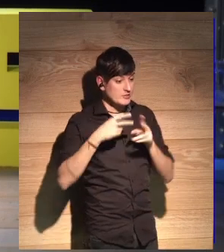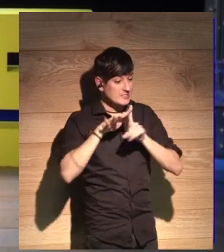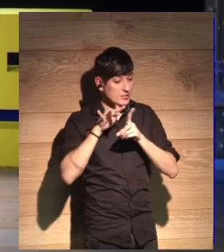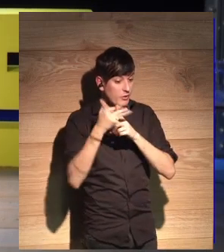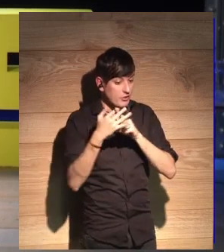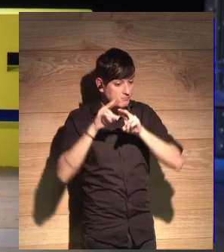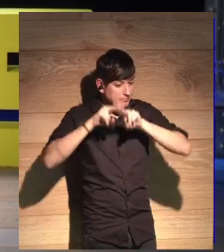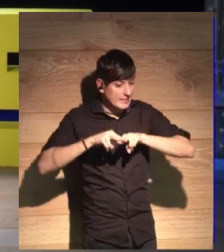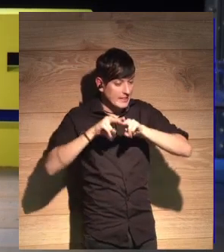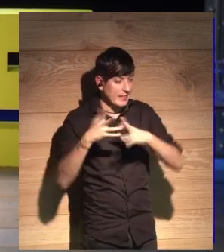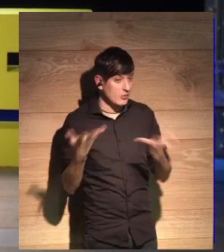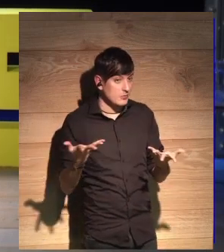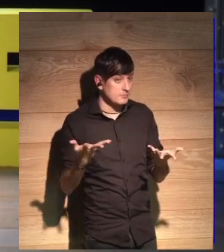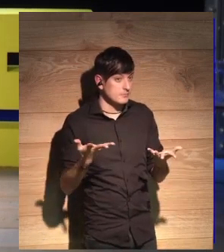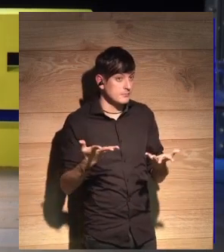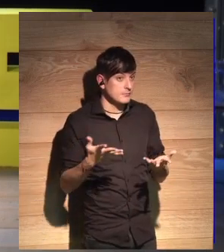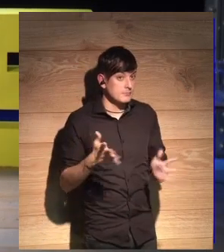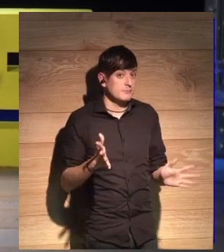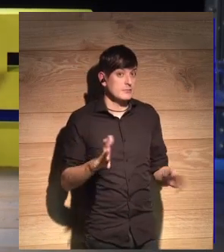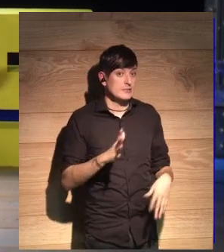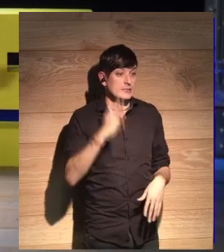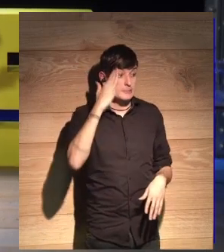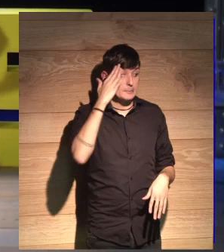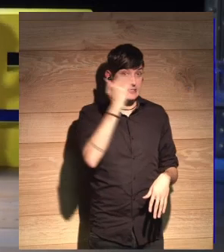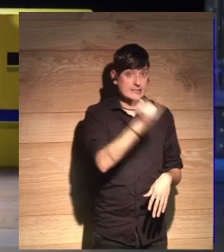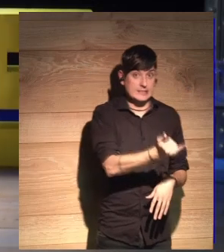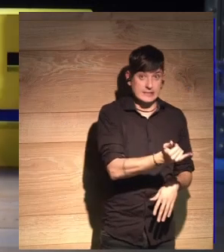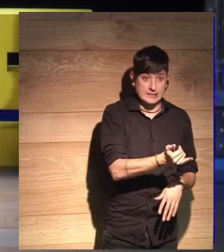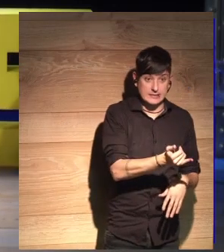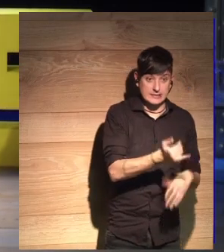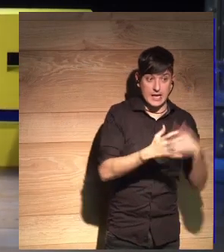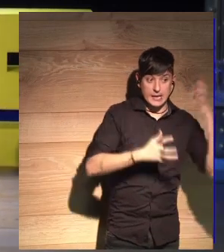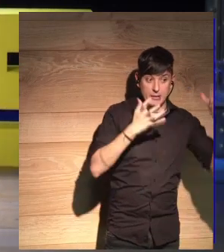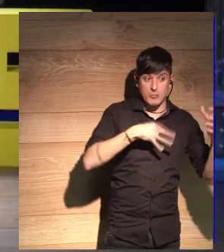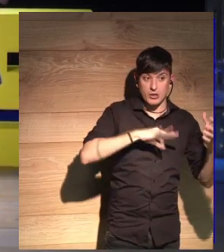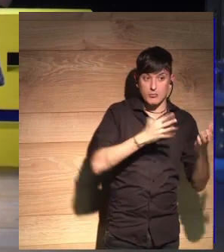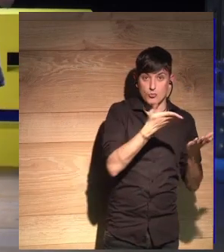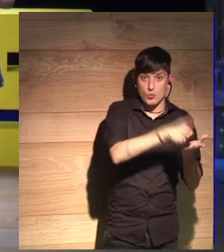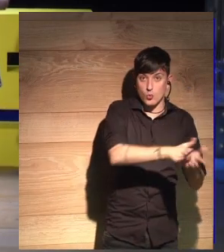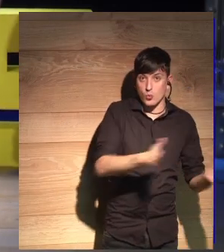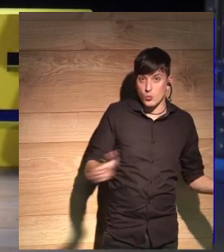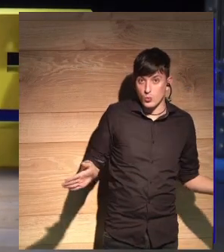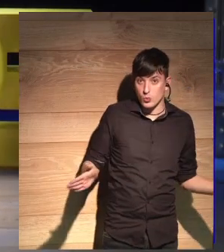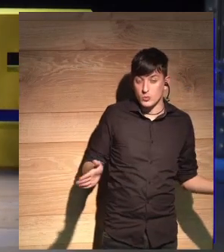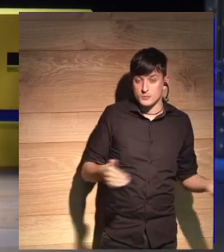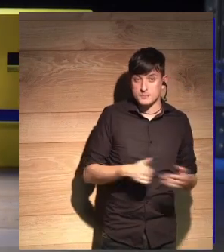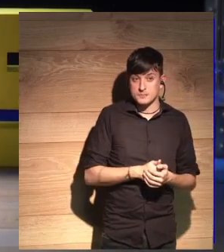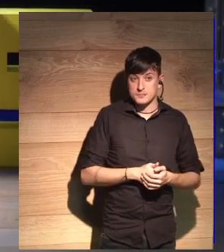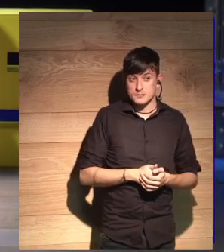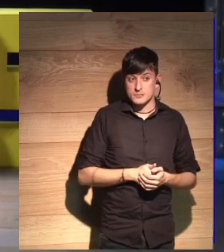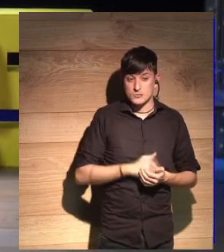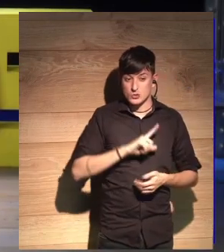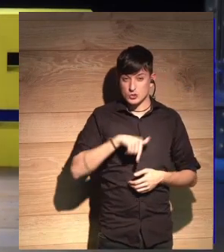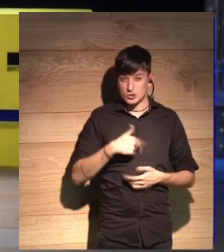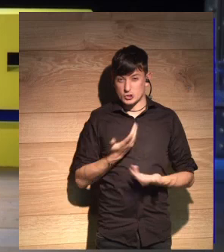dying. Would you trust a family member hooked up to a system like this? I asked the founders, I said, why did you